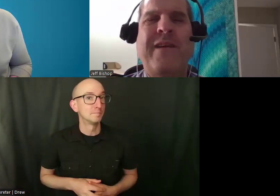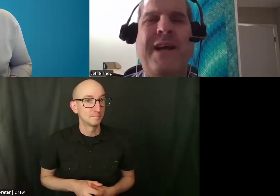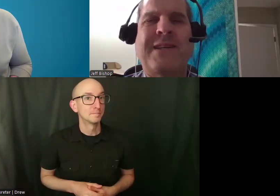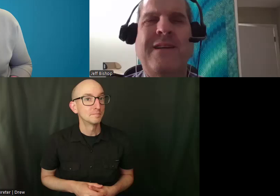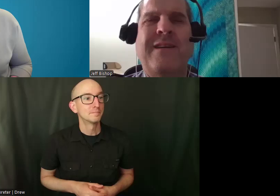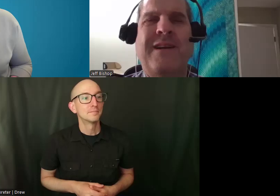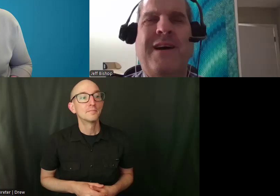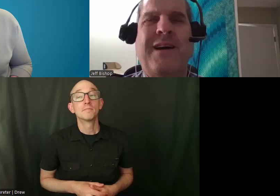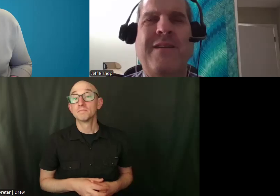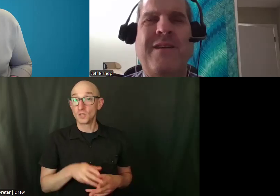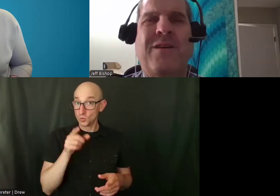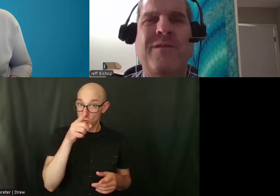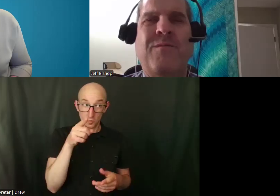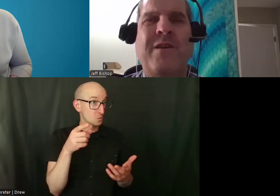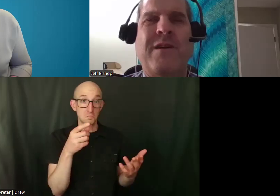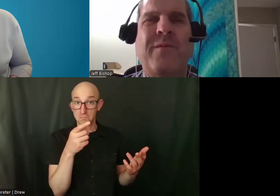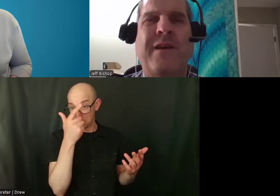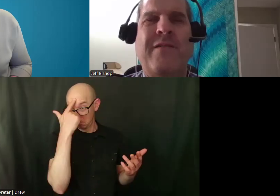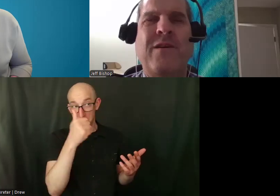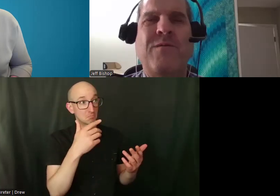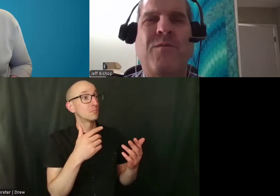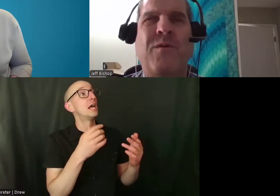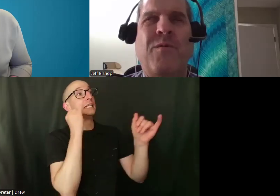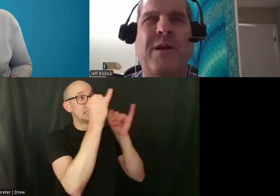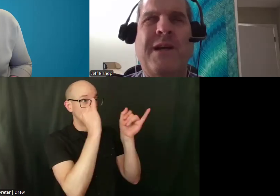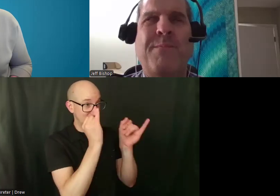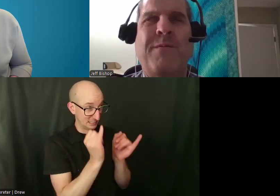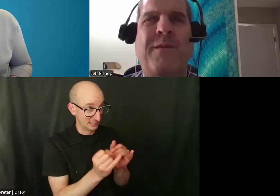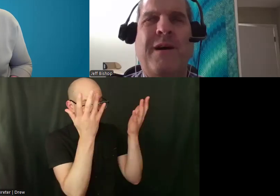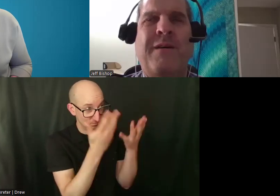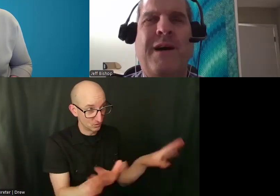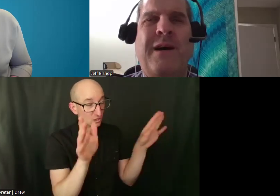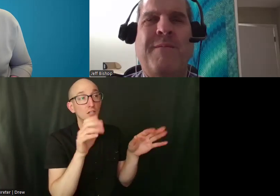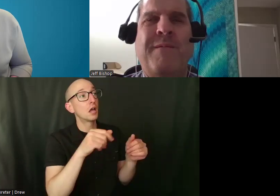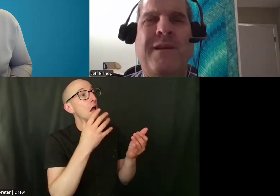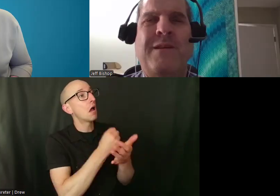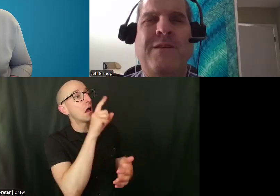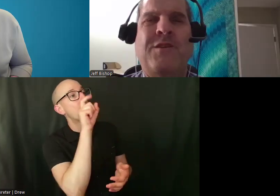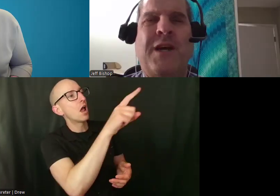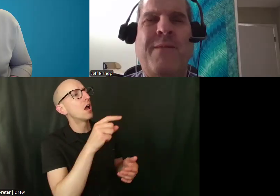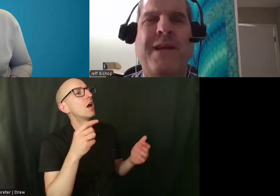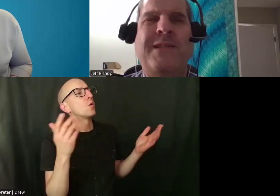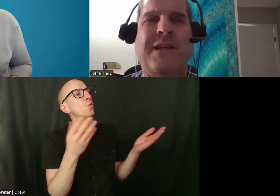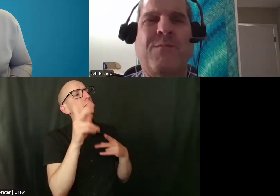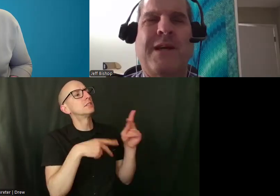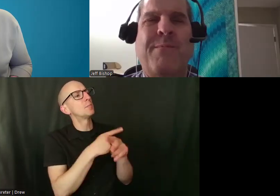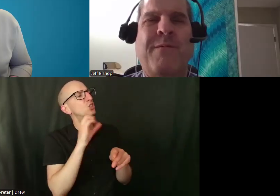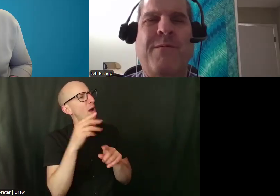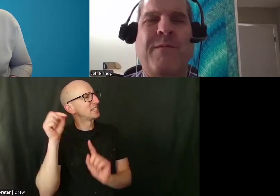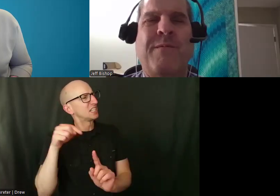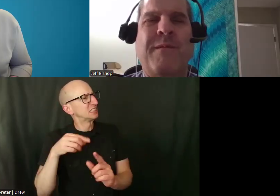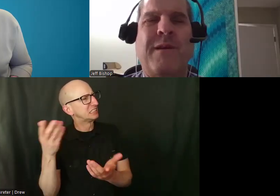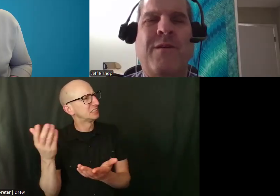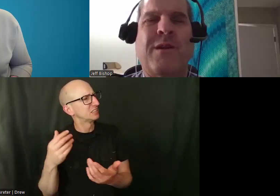You can even ask it, when you're done with the interview, what type of job is this? What type